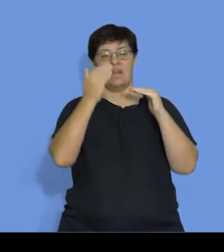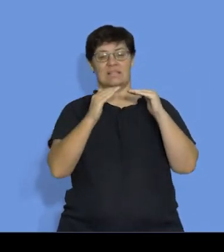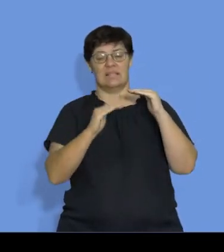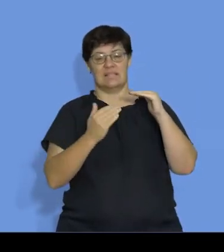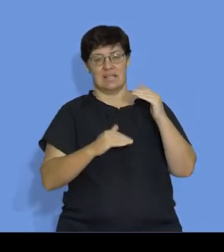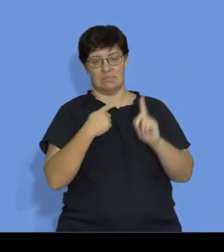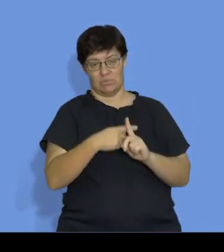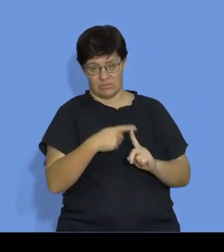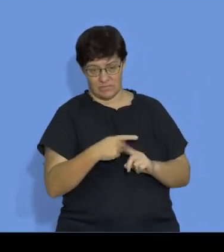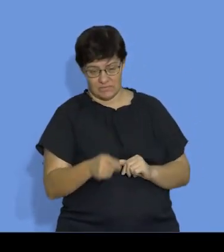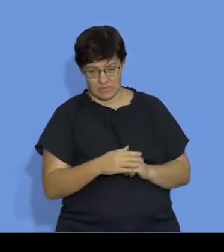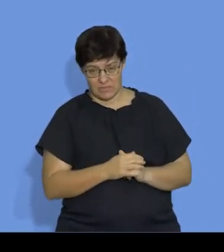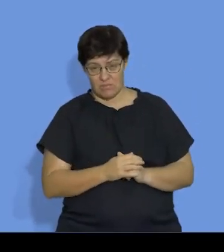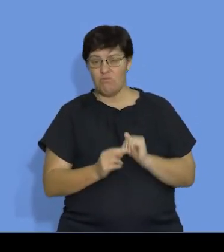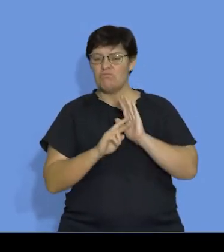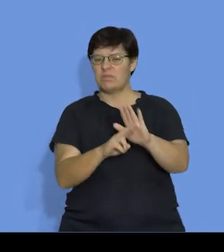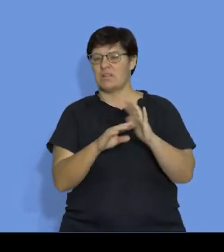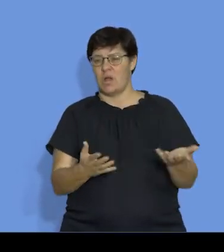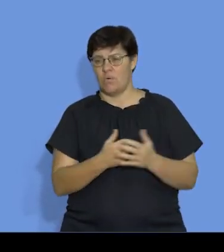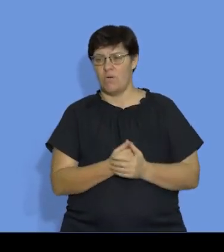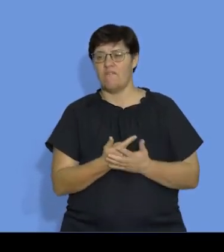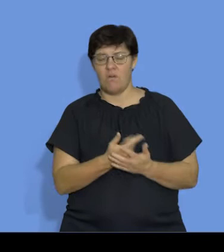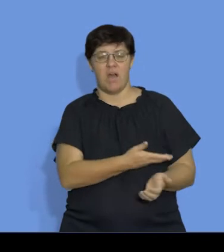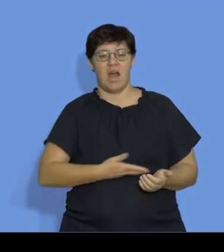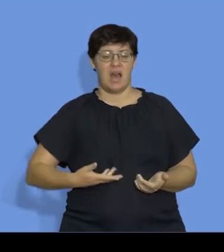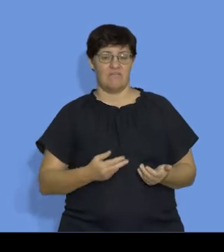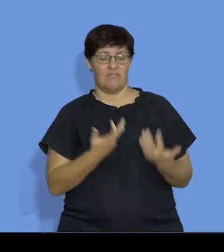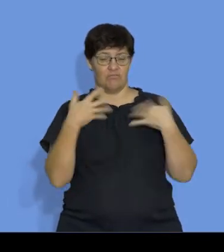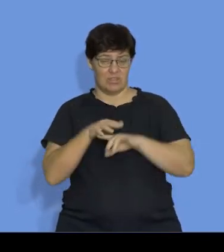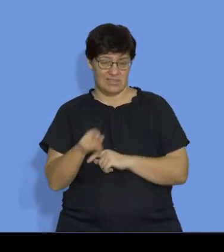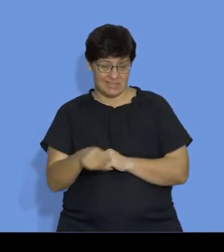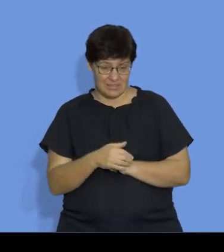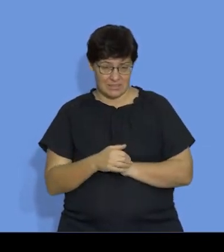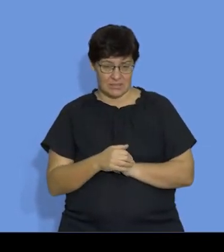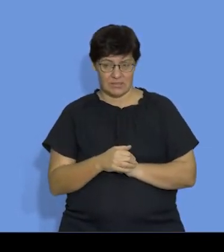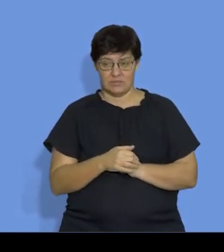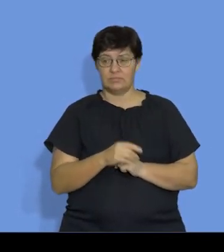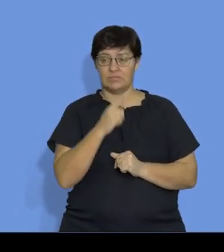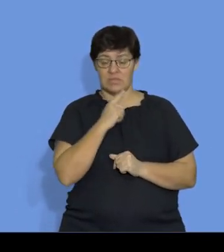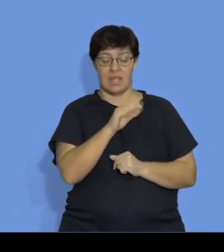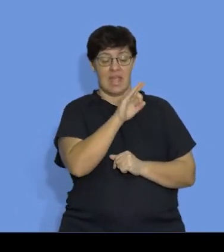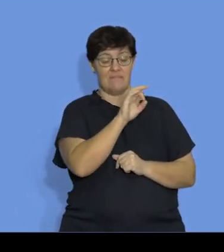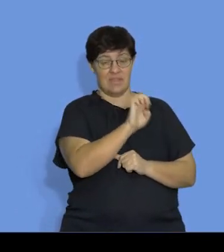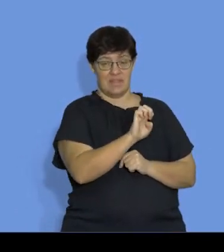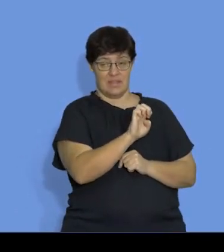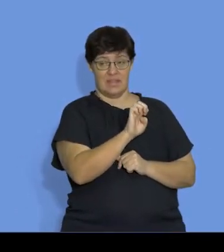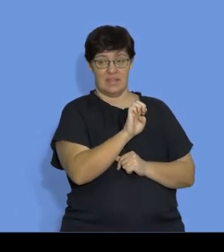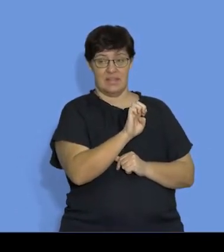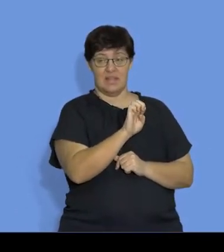represent that in terms of the half reaction? We are saying that iron 3, okay,